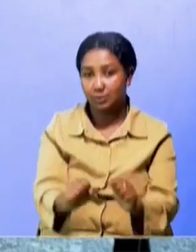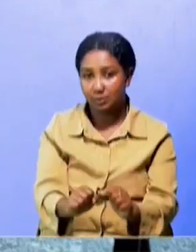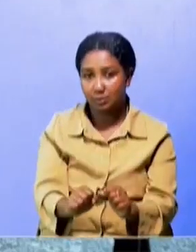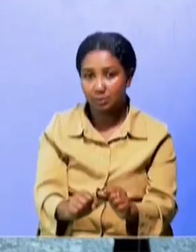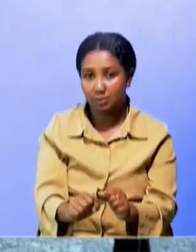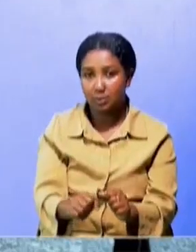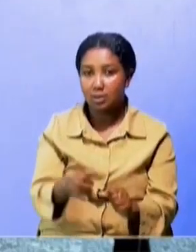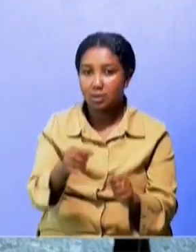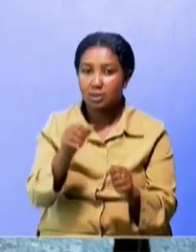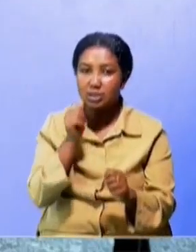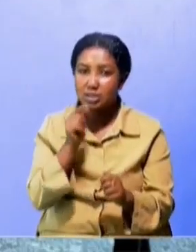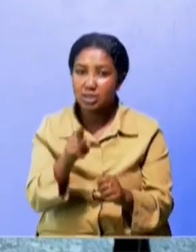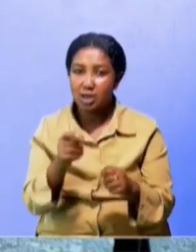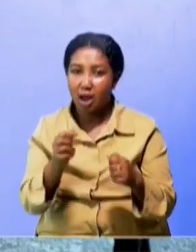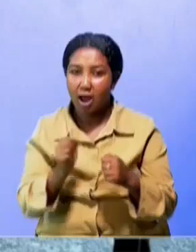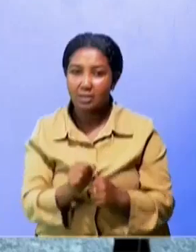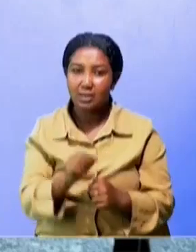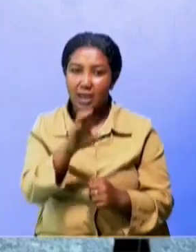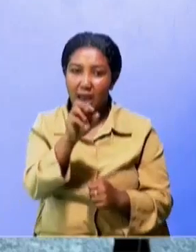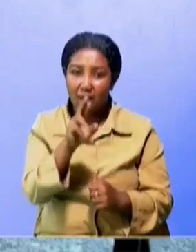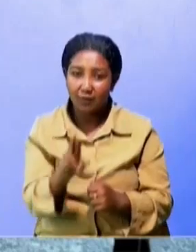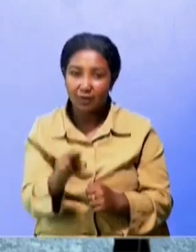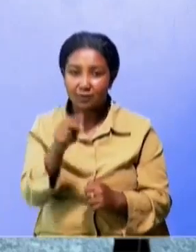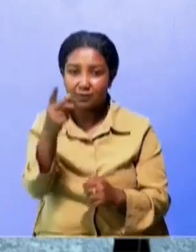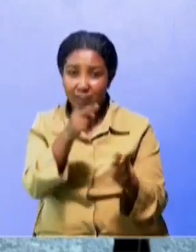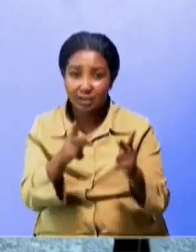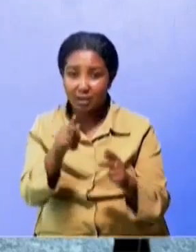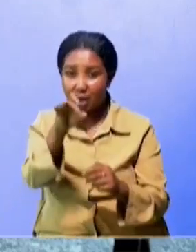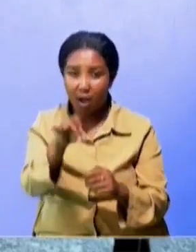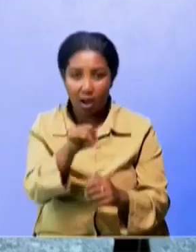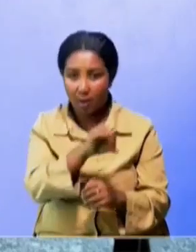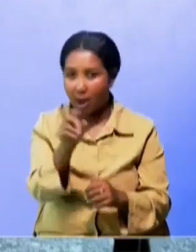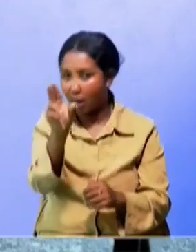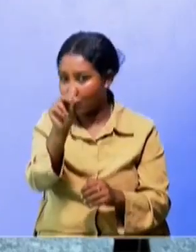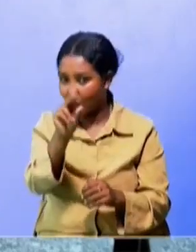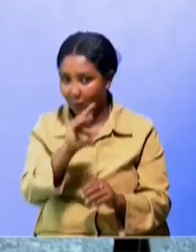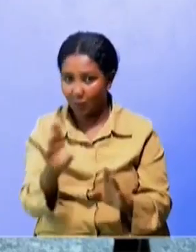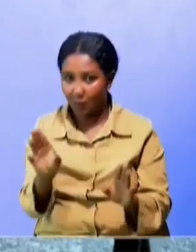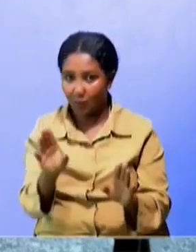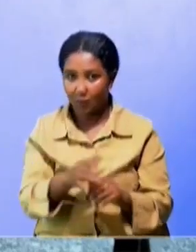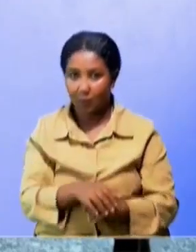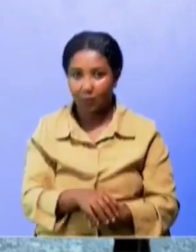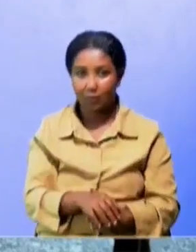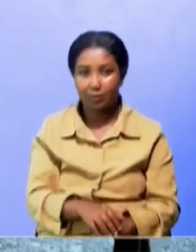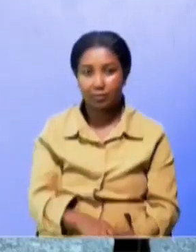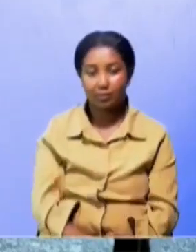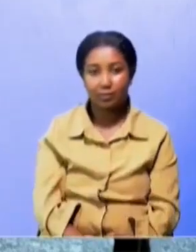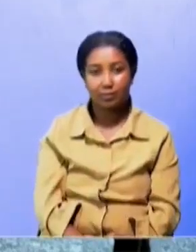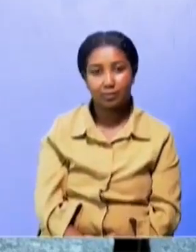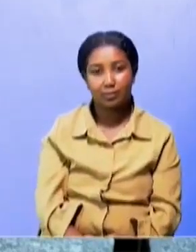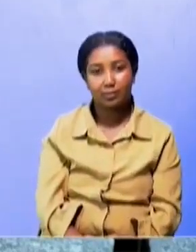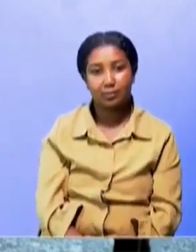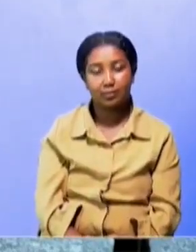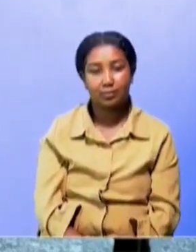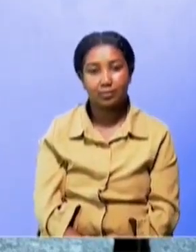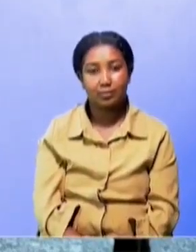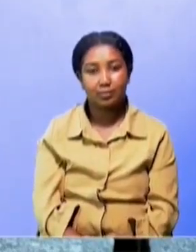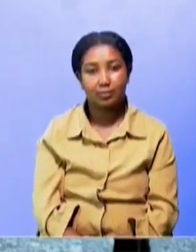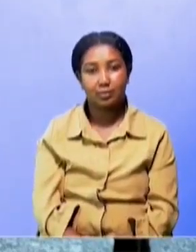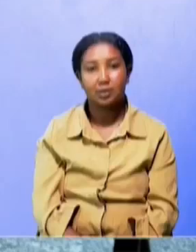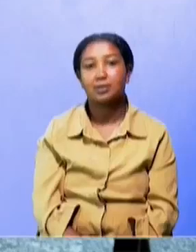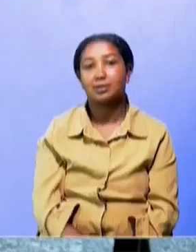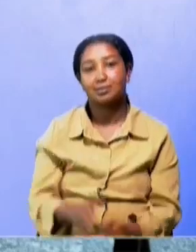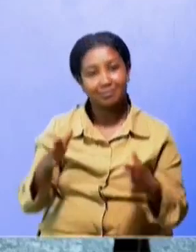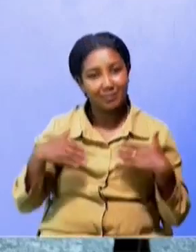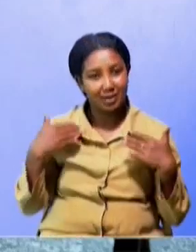Yeah, of course. I have never visited Lalibela. Well, your response has to be in such a way. That's an